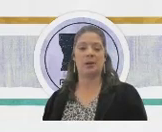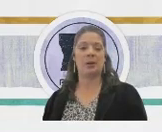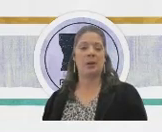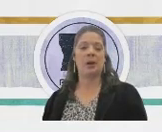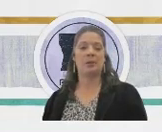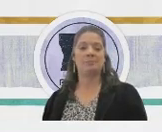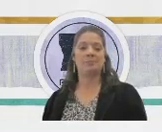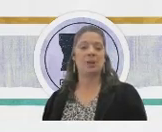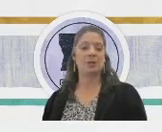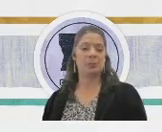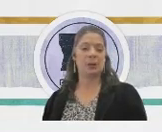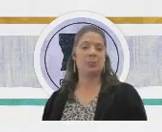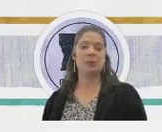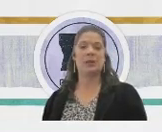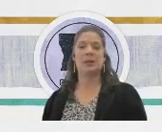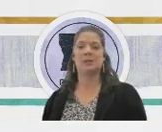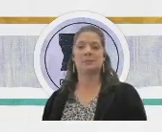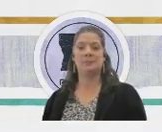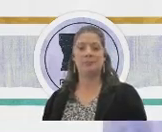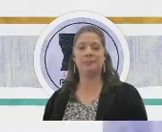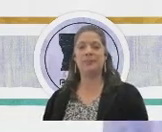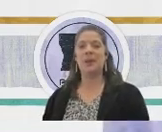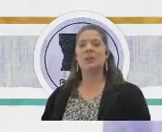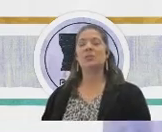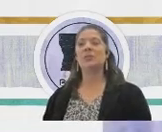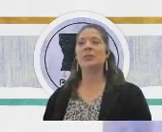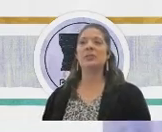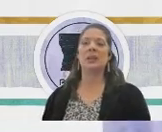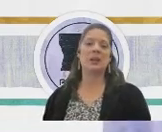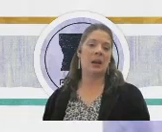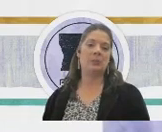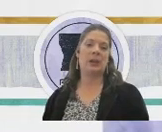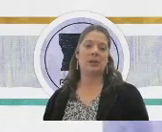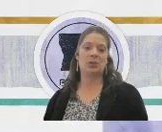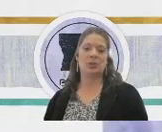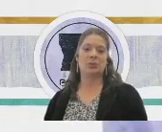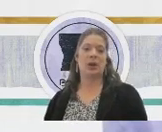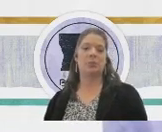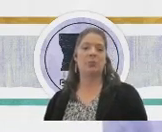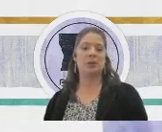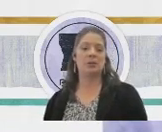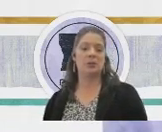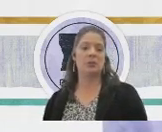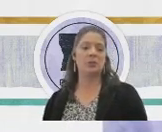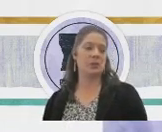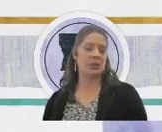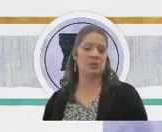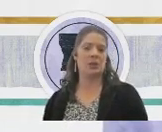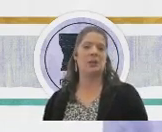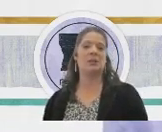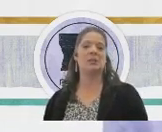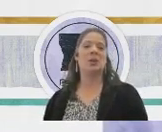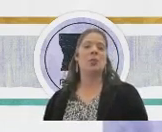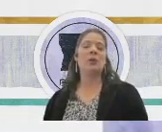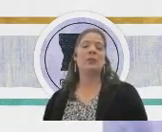course, our call summary and important dates. So the first thing I would like to bring to your